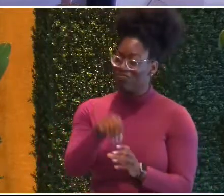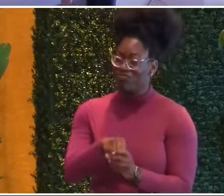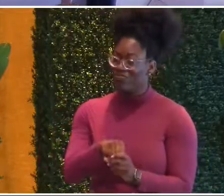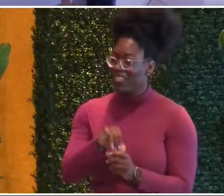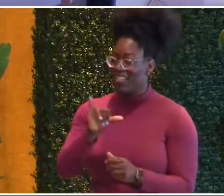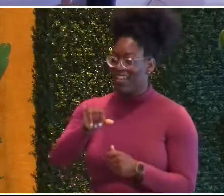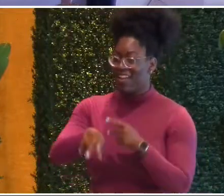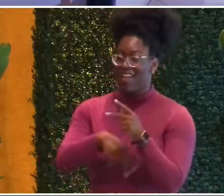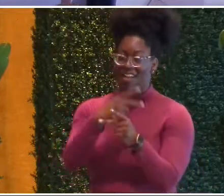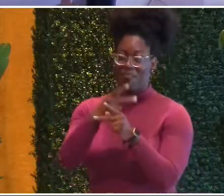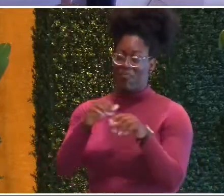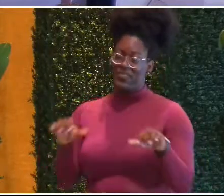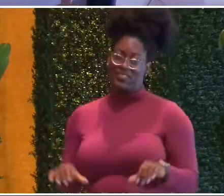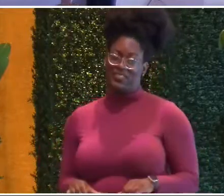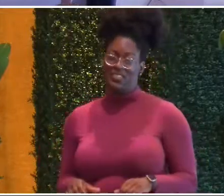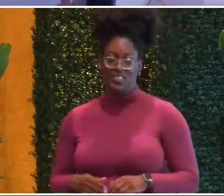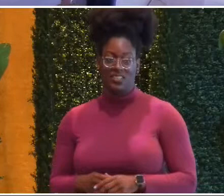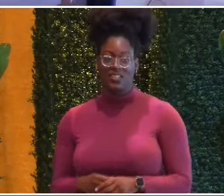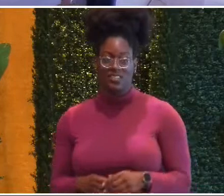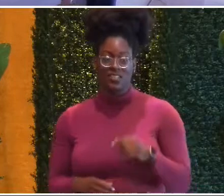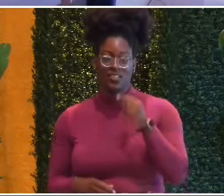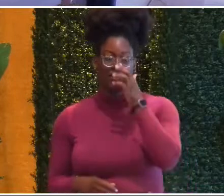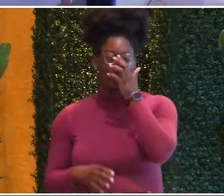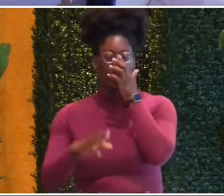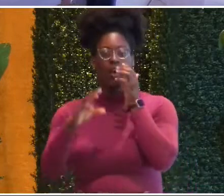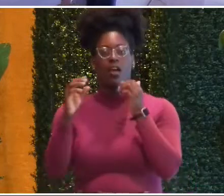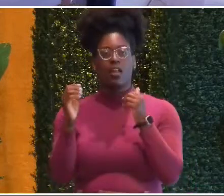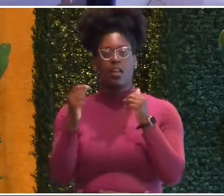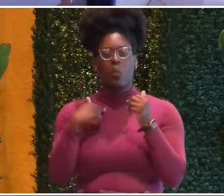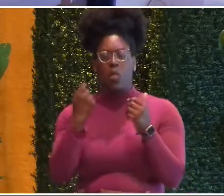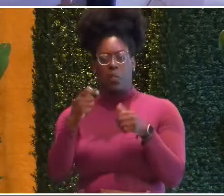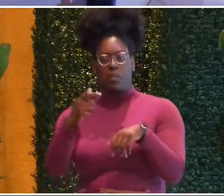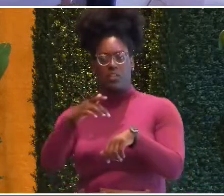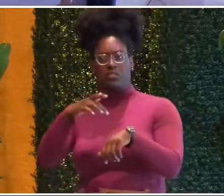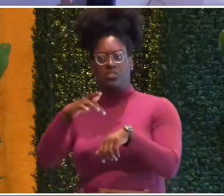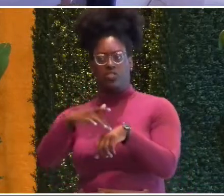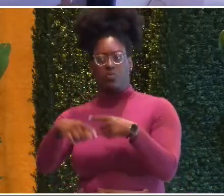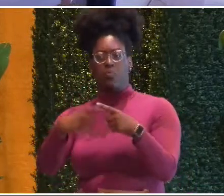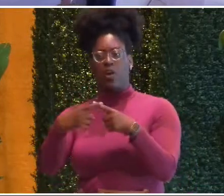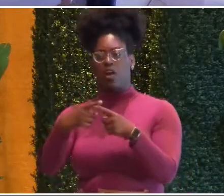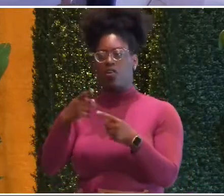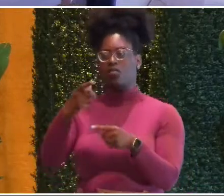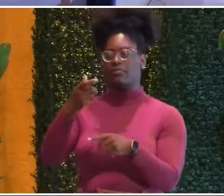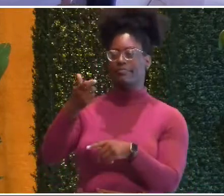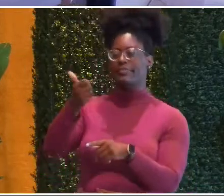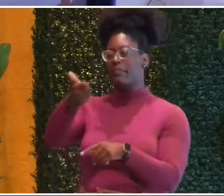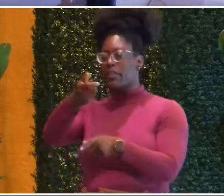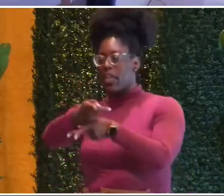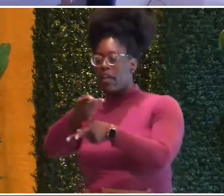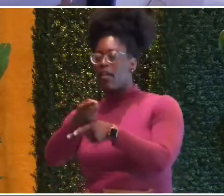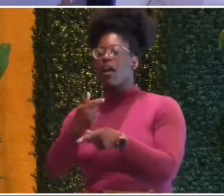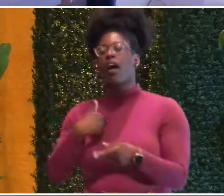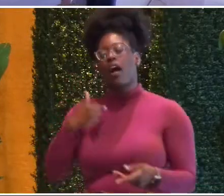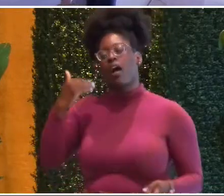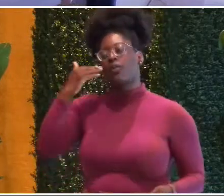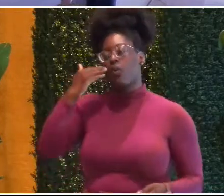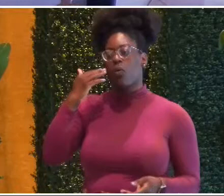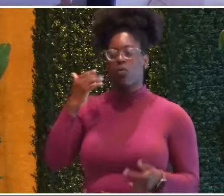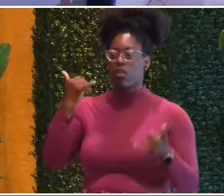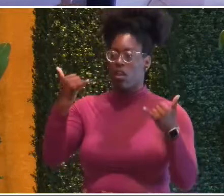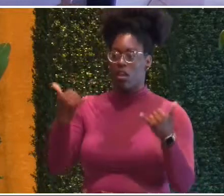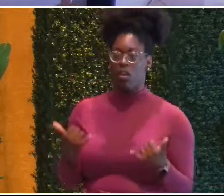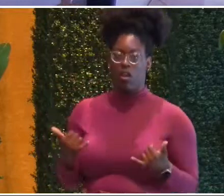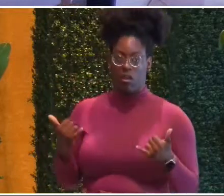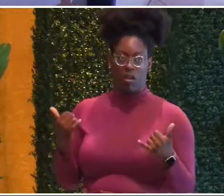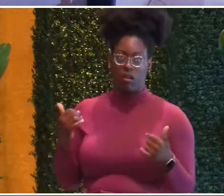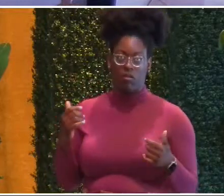goes into a little bit about what self-care actually is. And I know it's been commodified and commercialized, and we now think of it as bubble